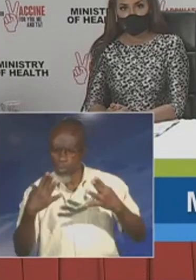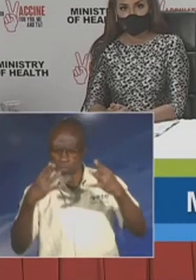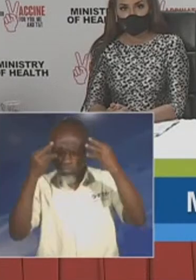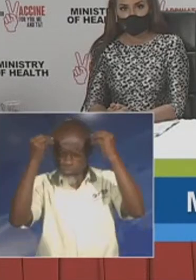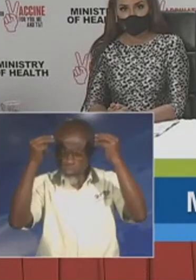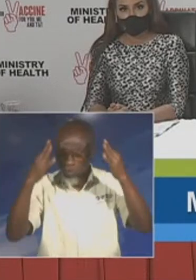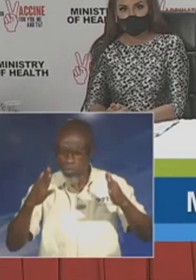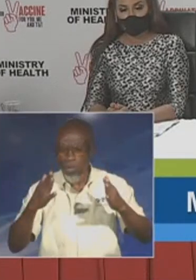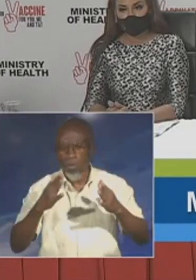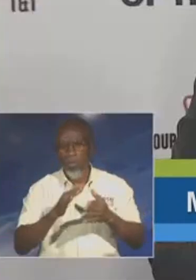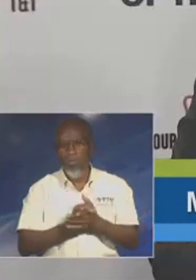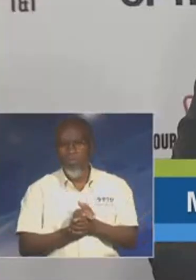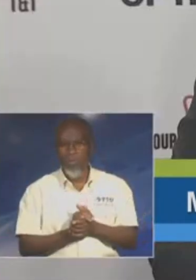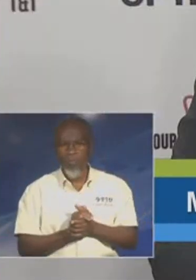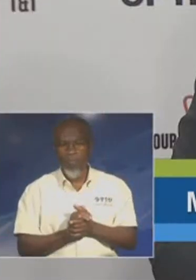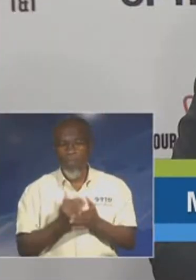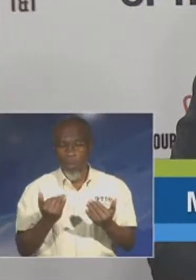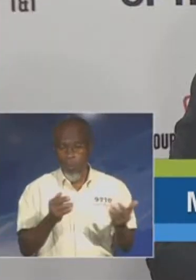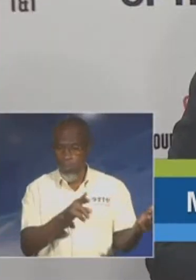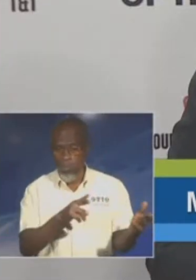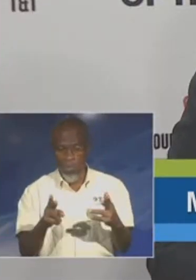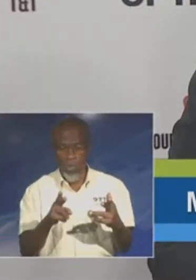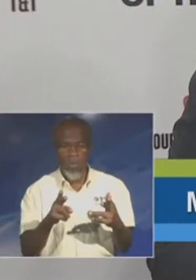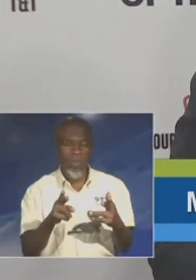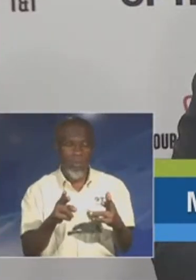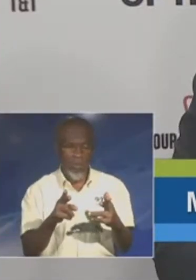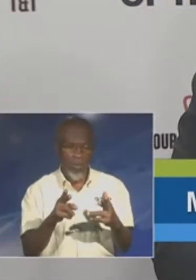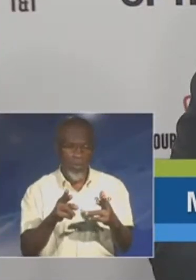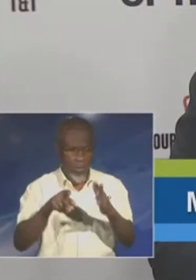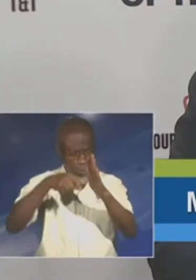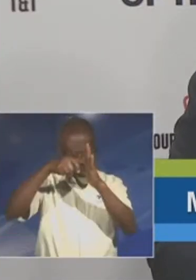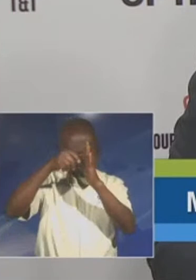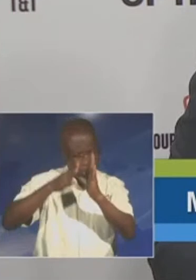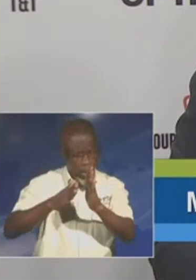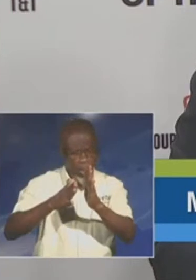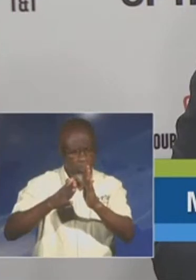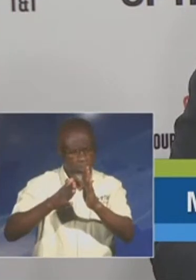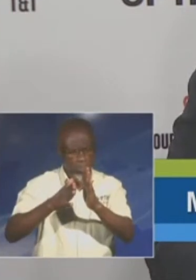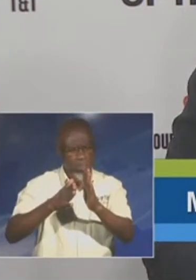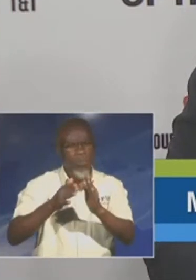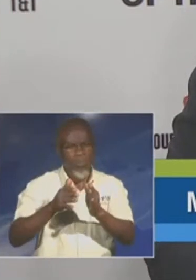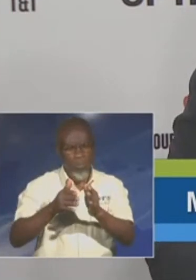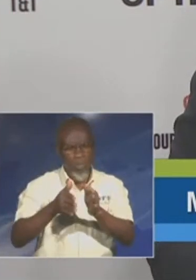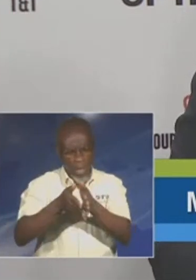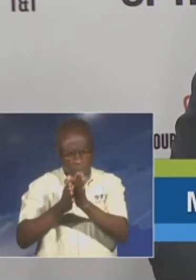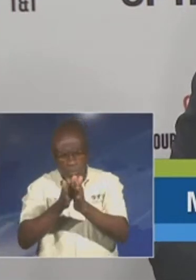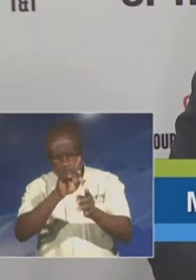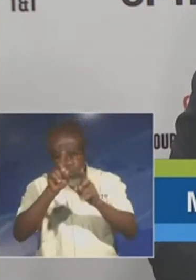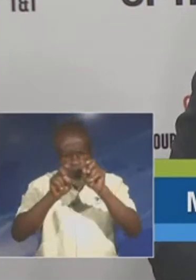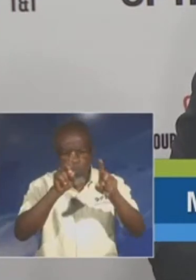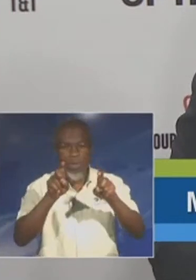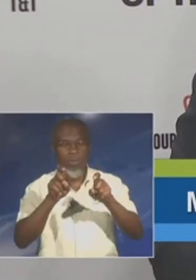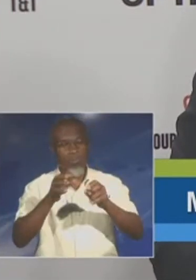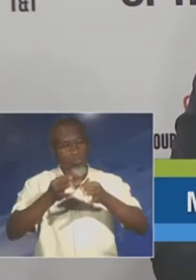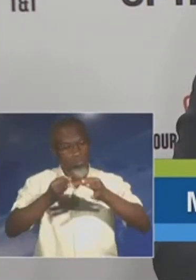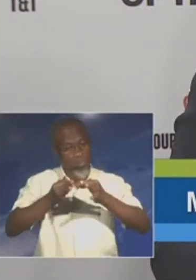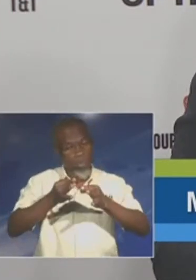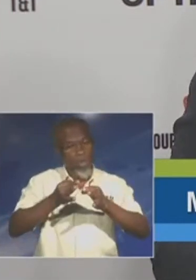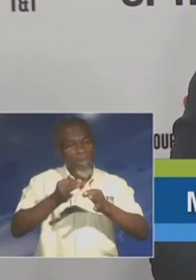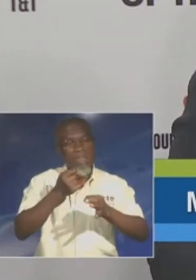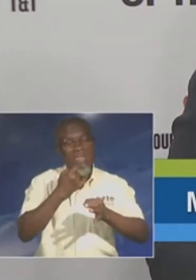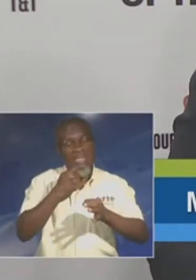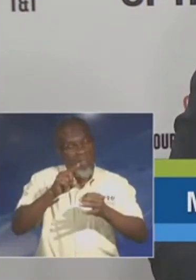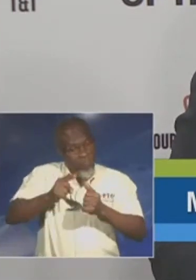our media question and answer segment. We ask the media representatives to state your name and the name of your media house